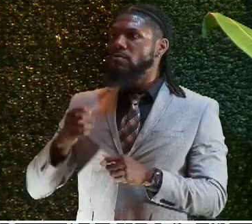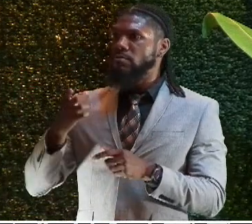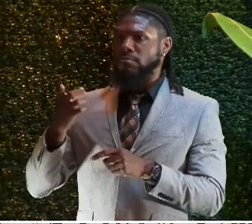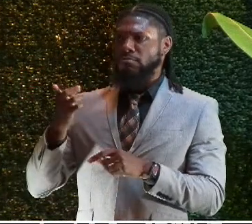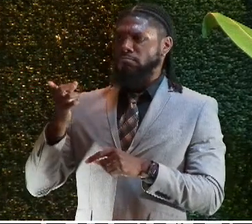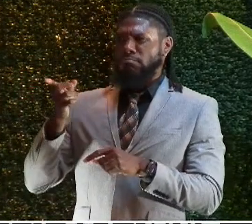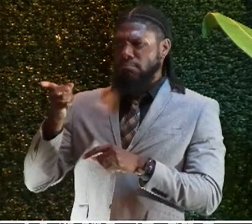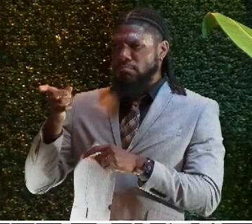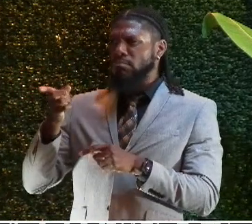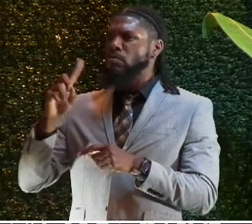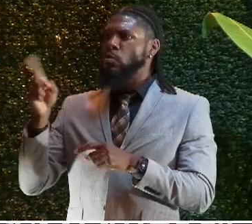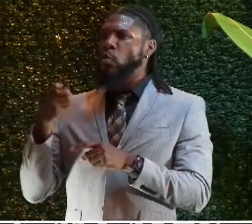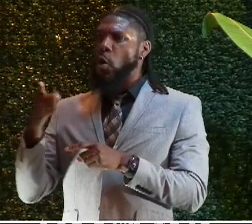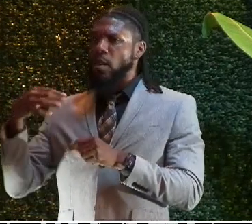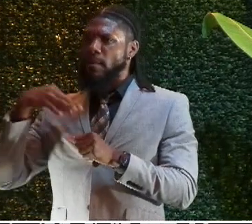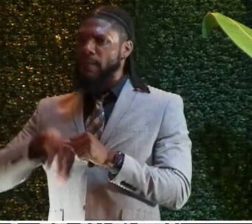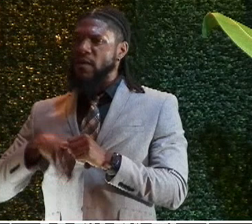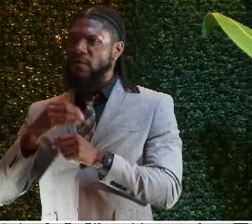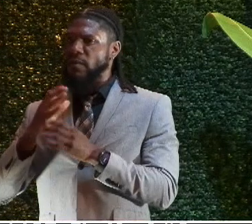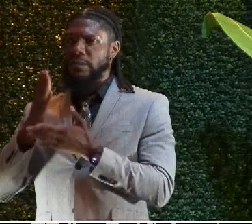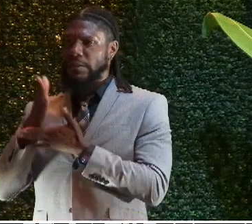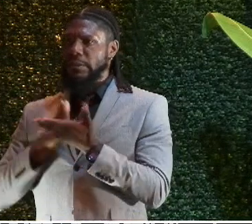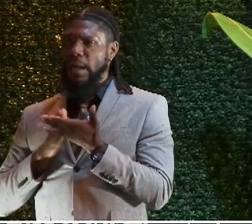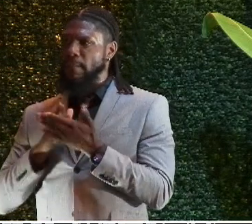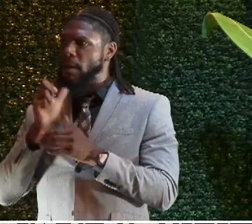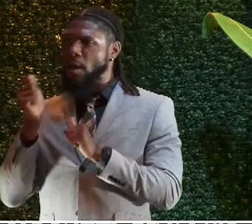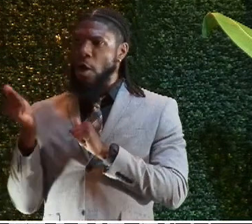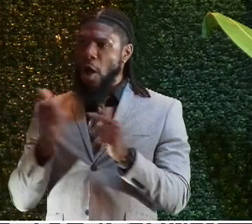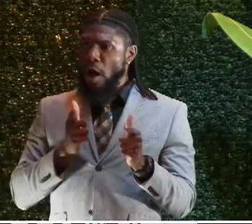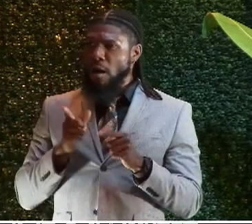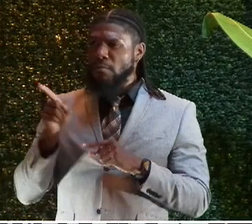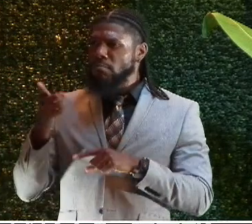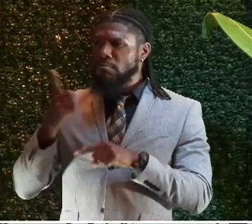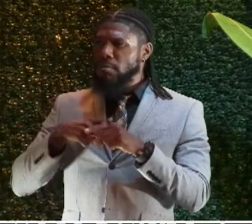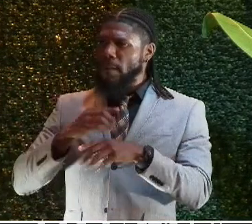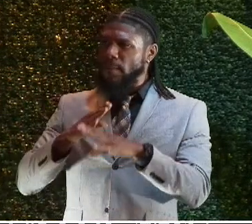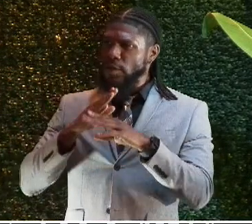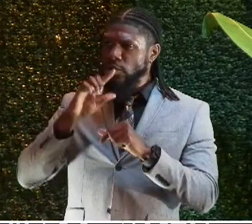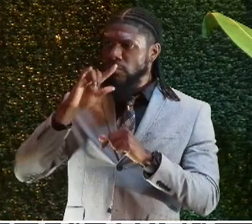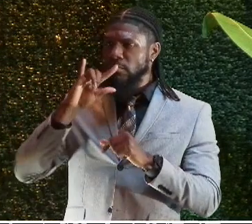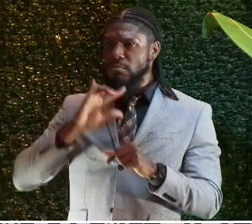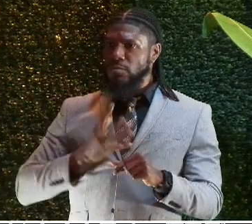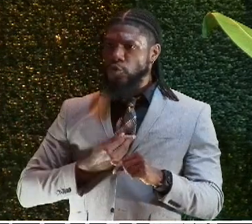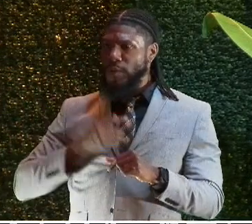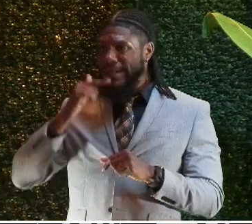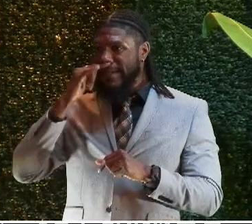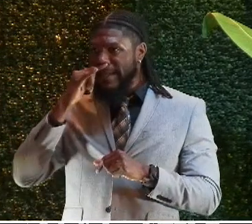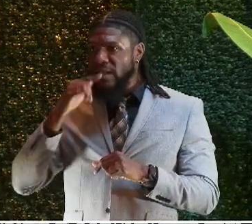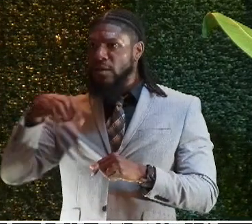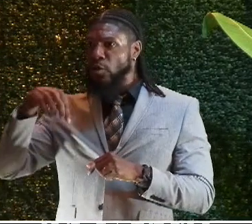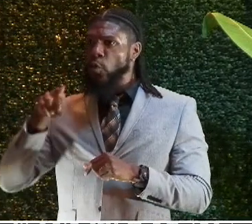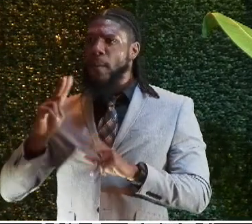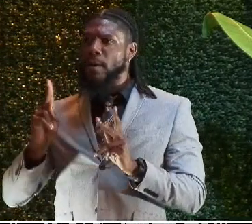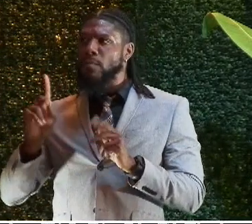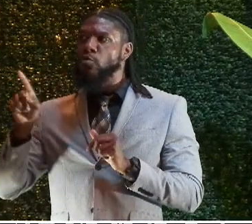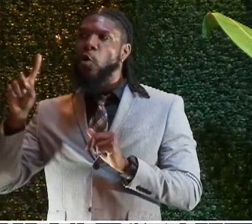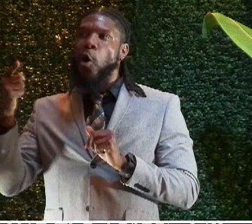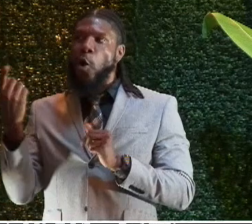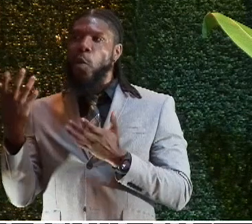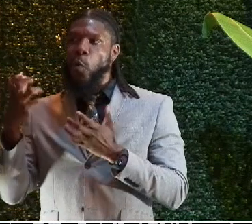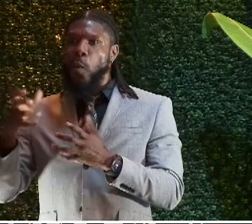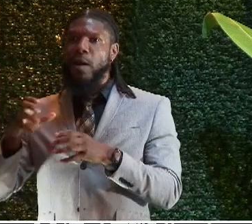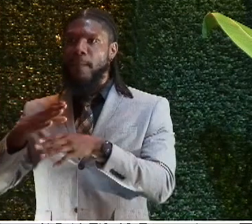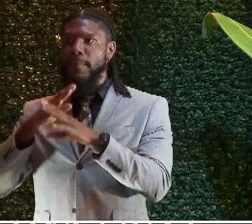kingdom. You can't protect the trans kids and the queer folks and the you only want to protect the women you want to